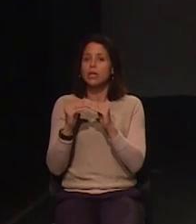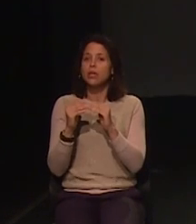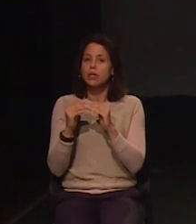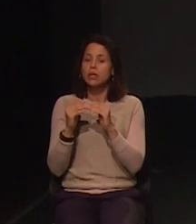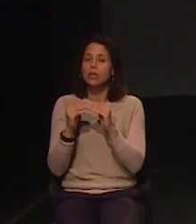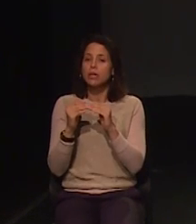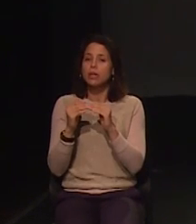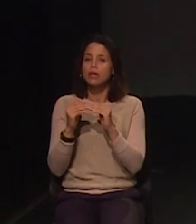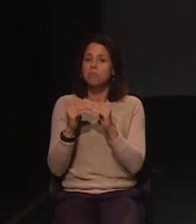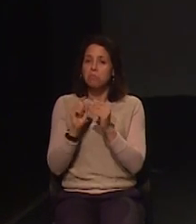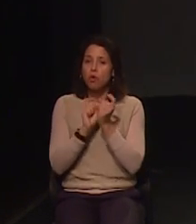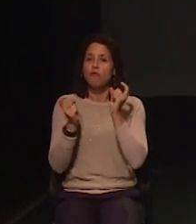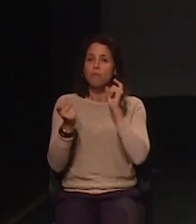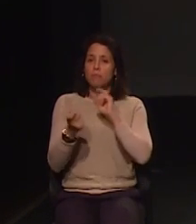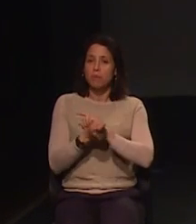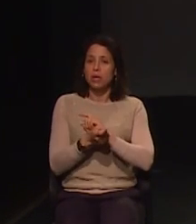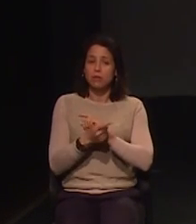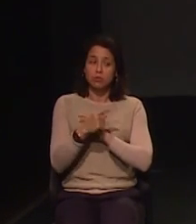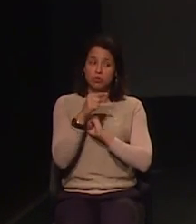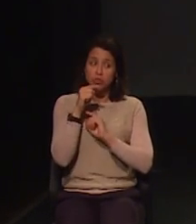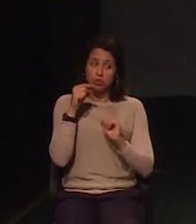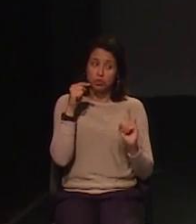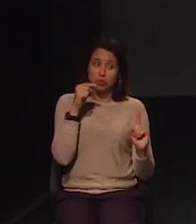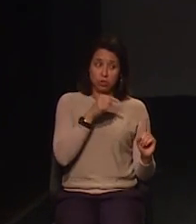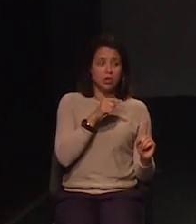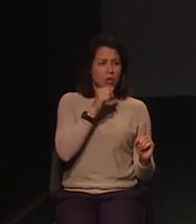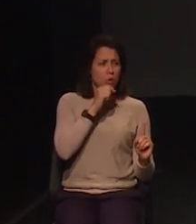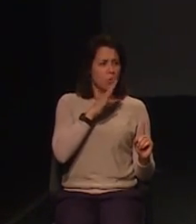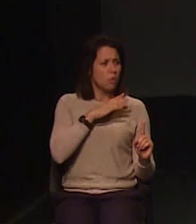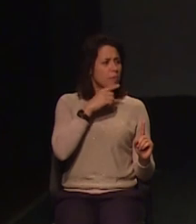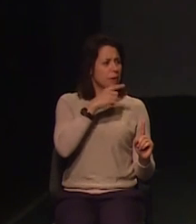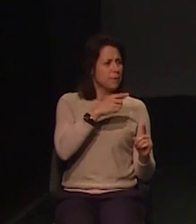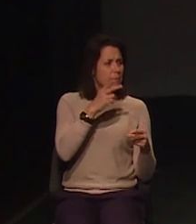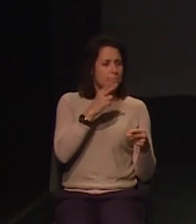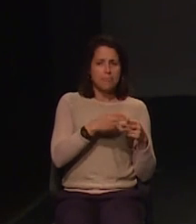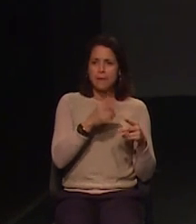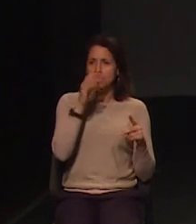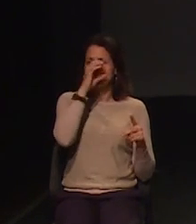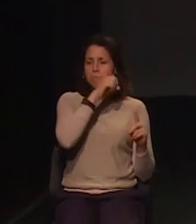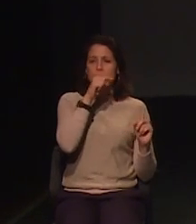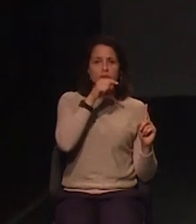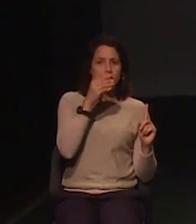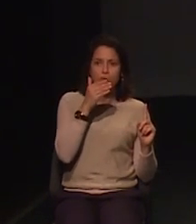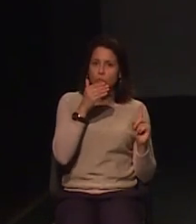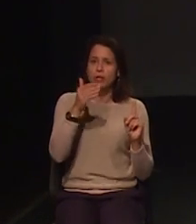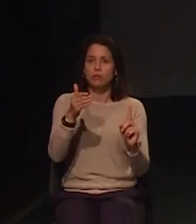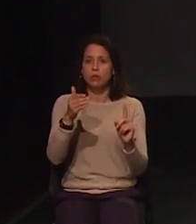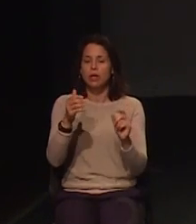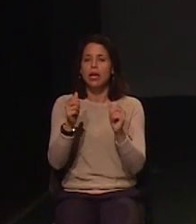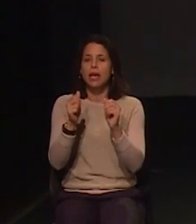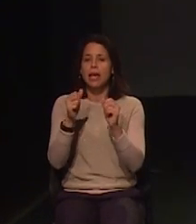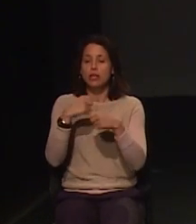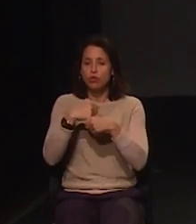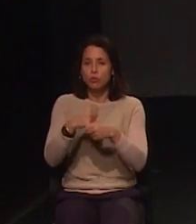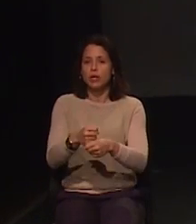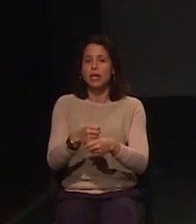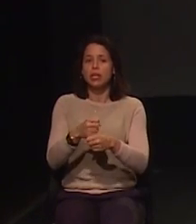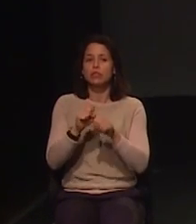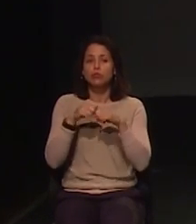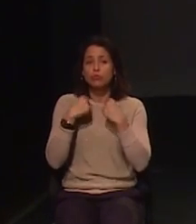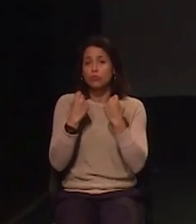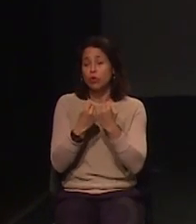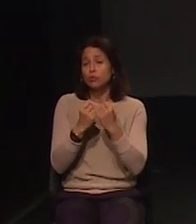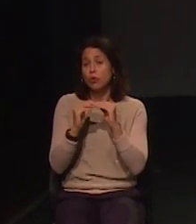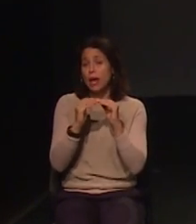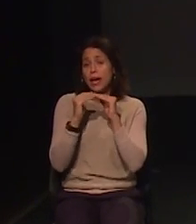she took that and ran with it, as did four or five others, and they created social equity networks that are self-generating on